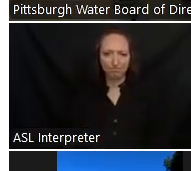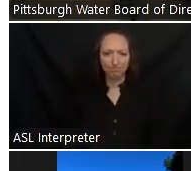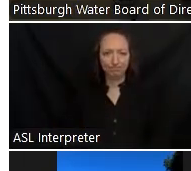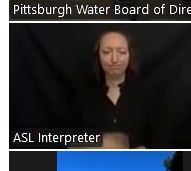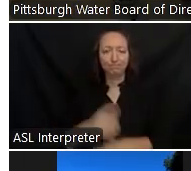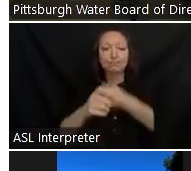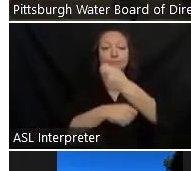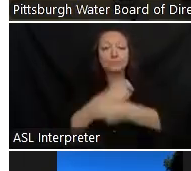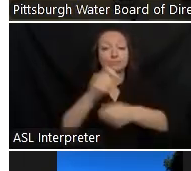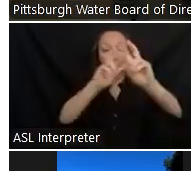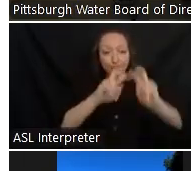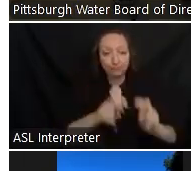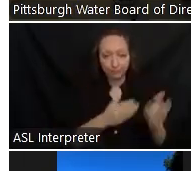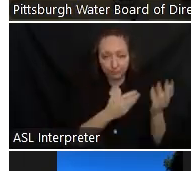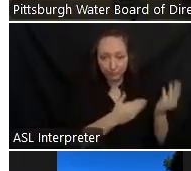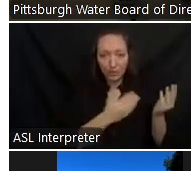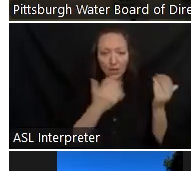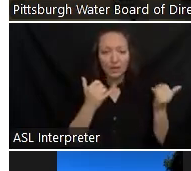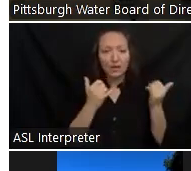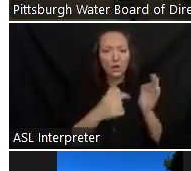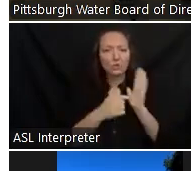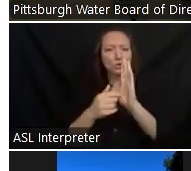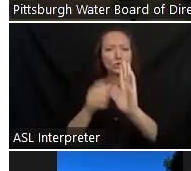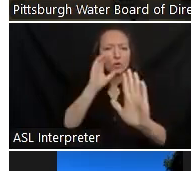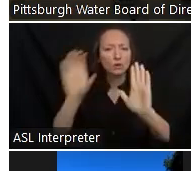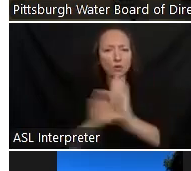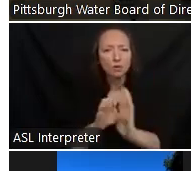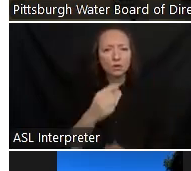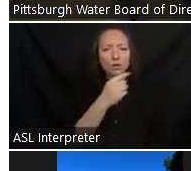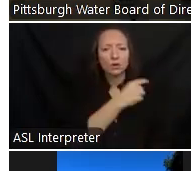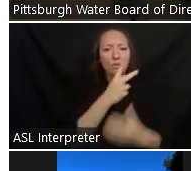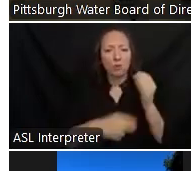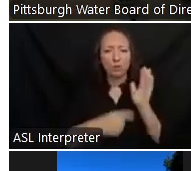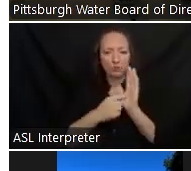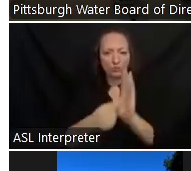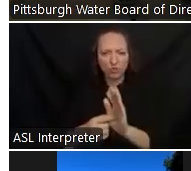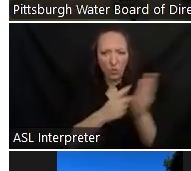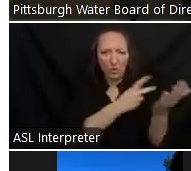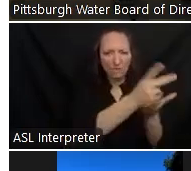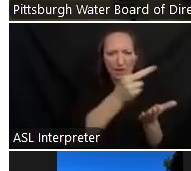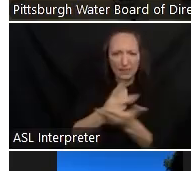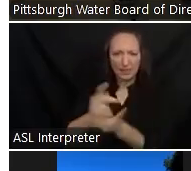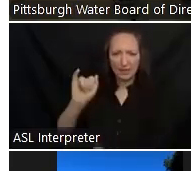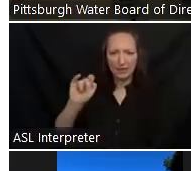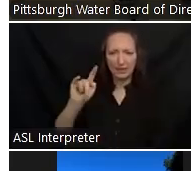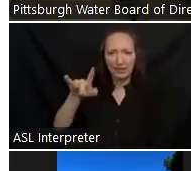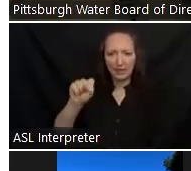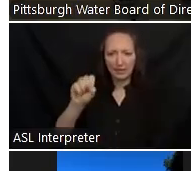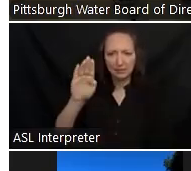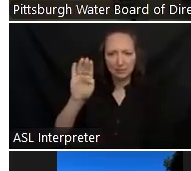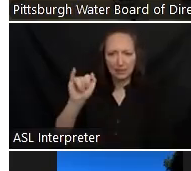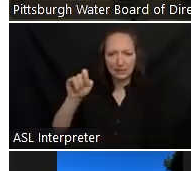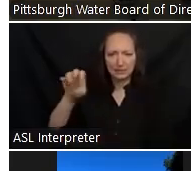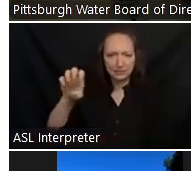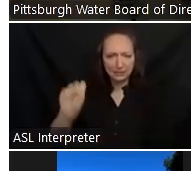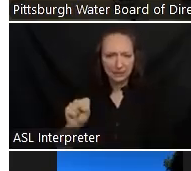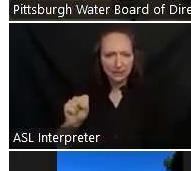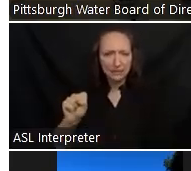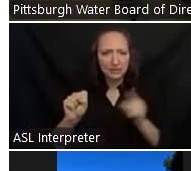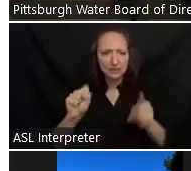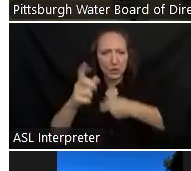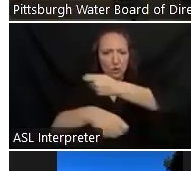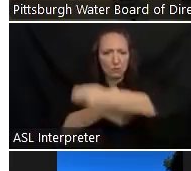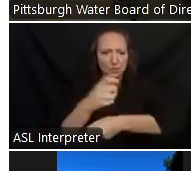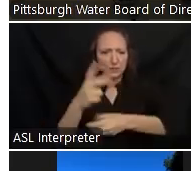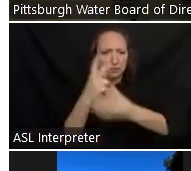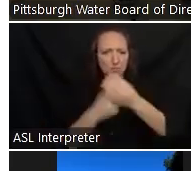showing some failing inlets or basins prior to us replacing them. On the left is a curb inlet at 30th and Polona and Polish Hill. You can